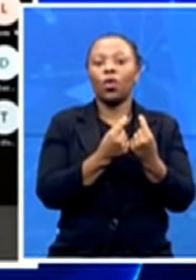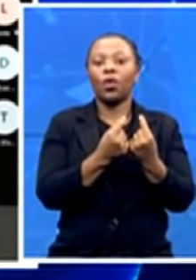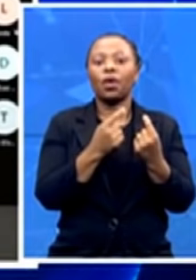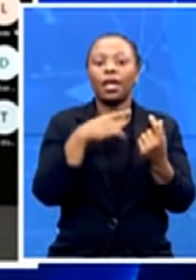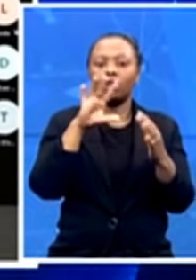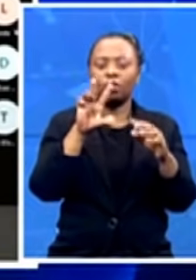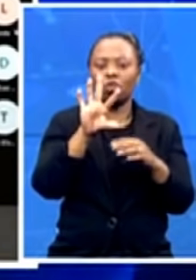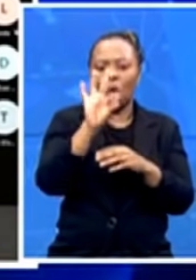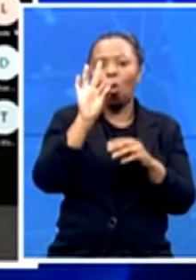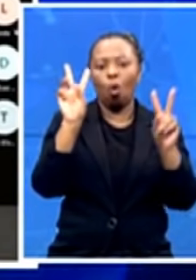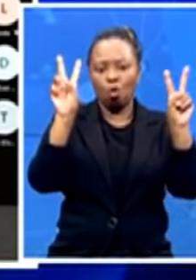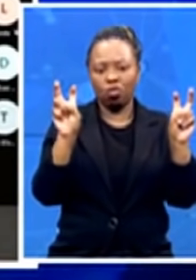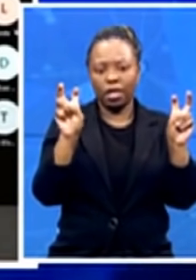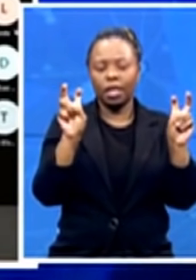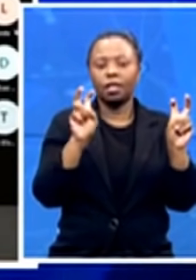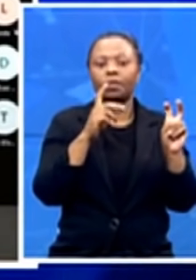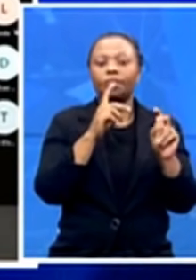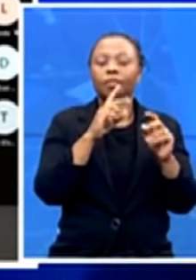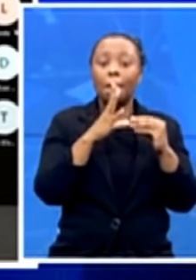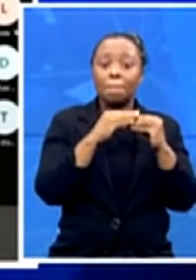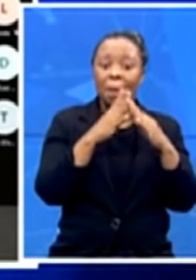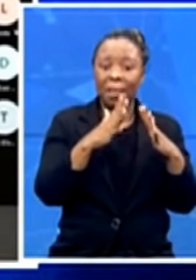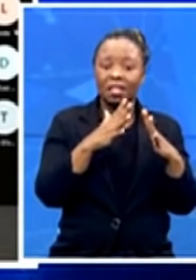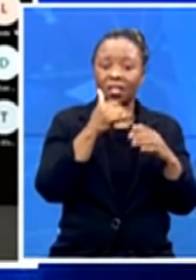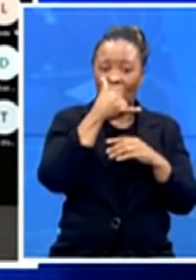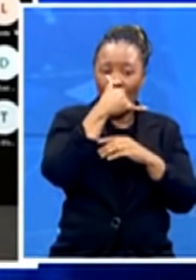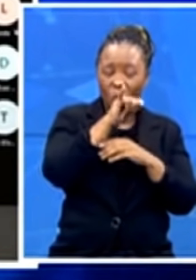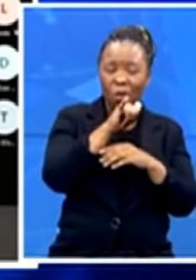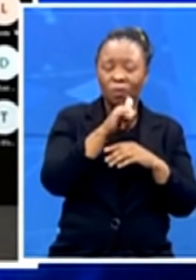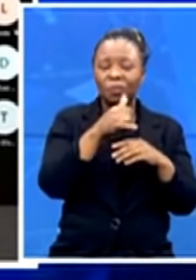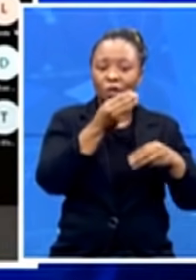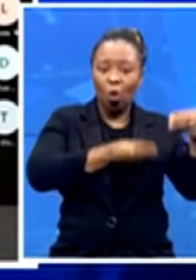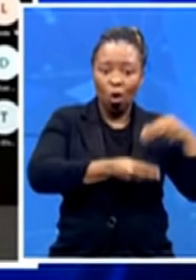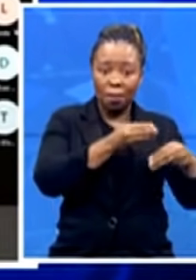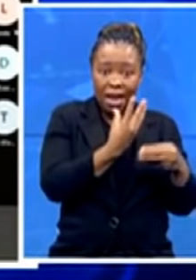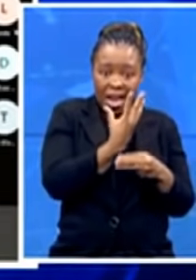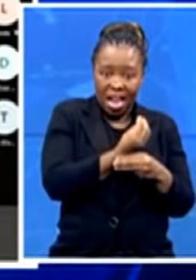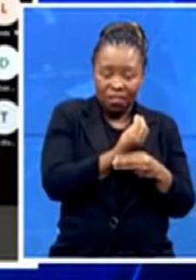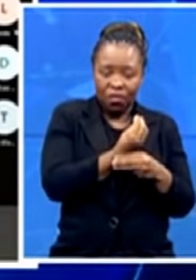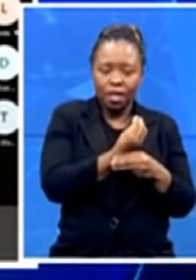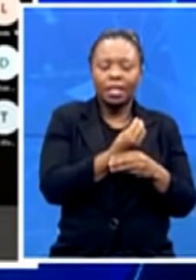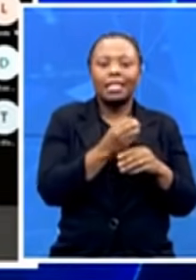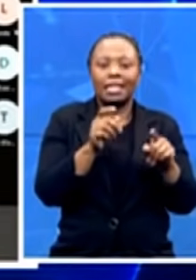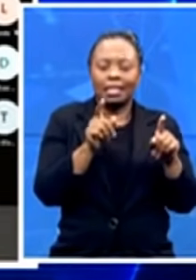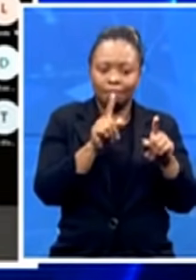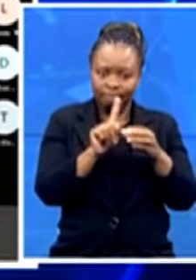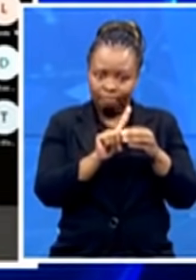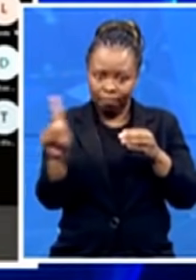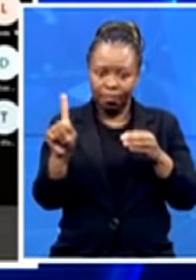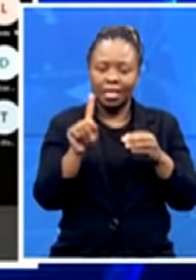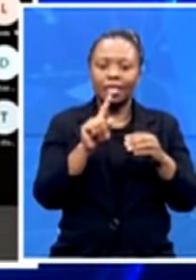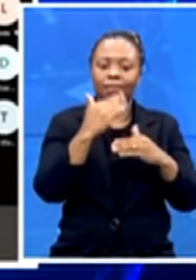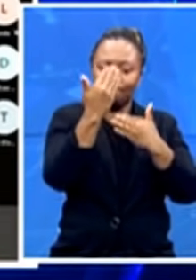with corruption or other serious crimes must step aside within 30 days, failing which they should be suspended in terms of